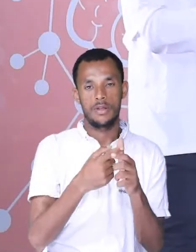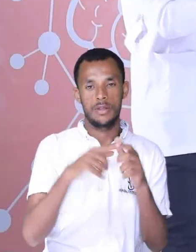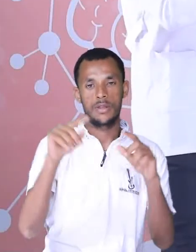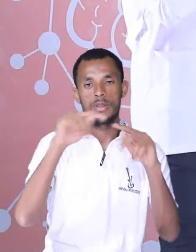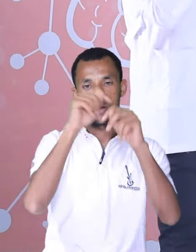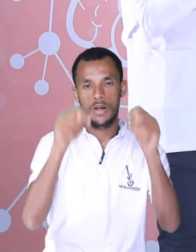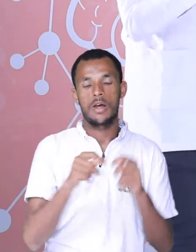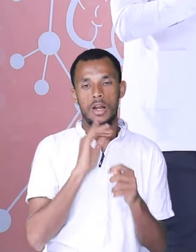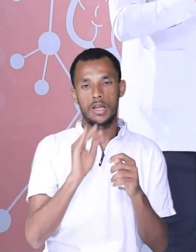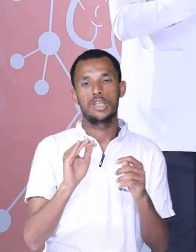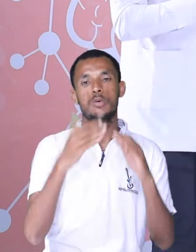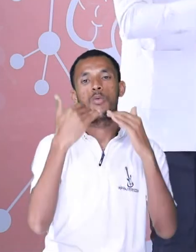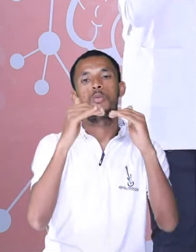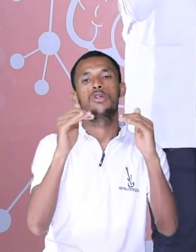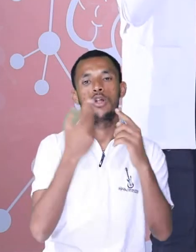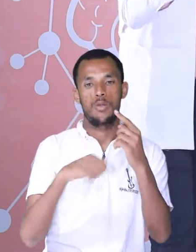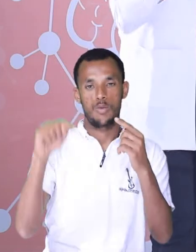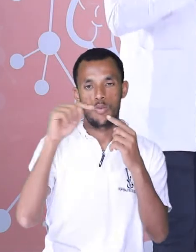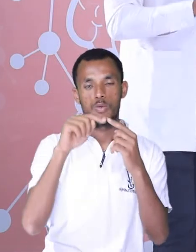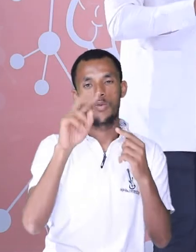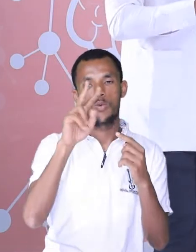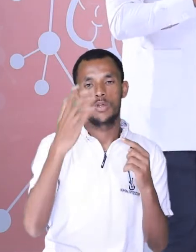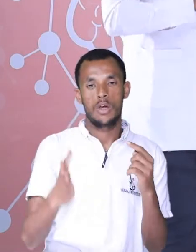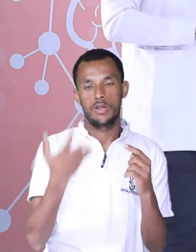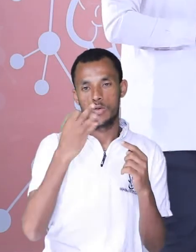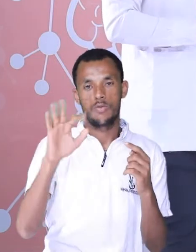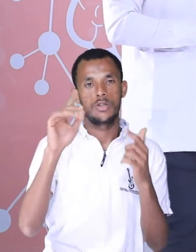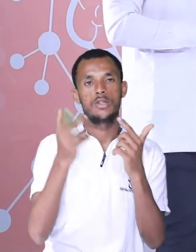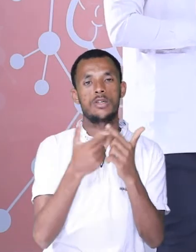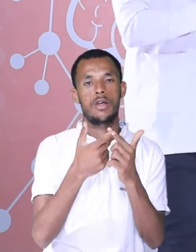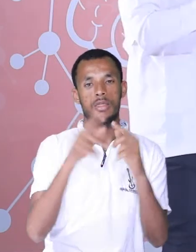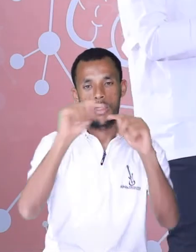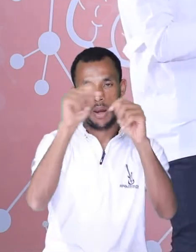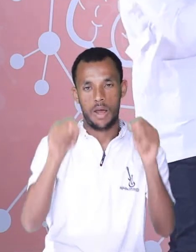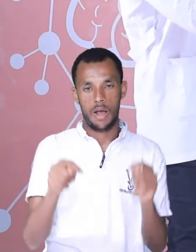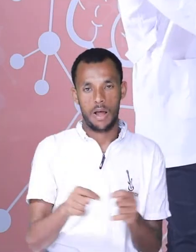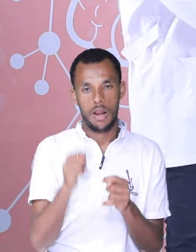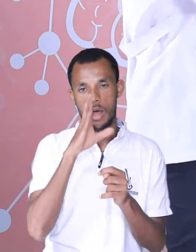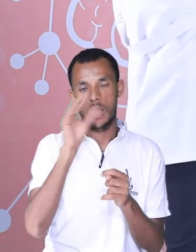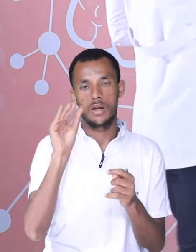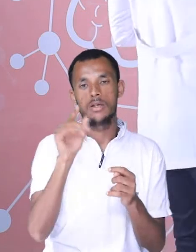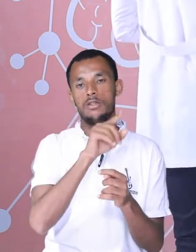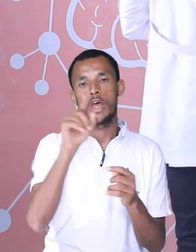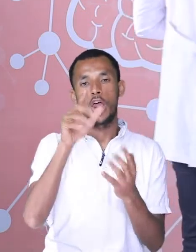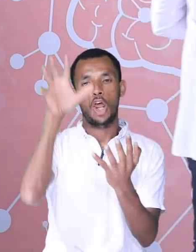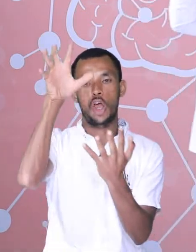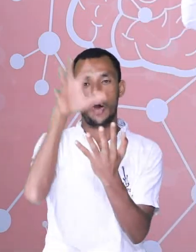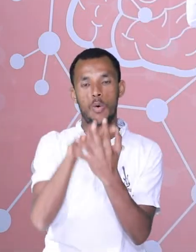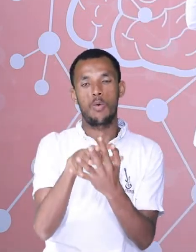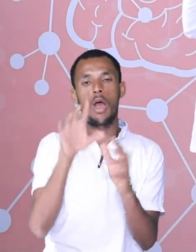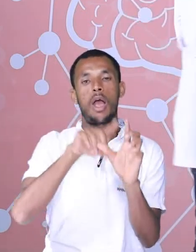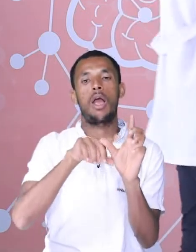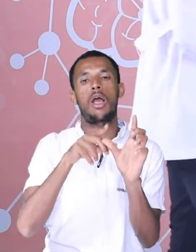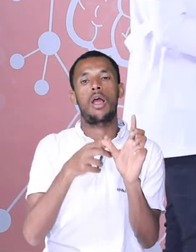triangle is proportional to two sides of the second triangle and their included